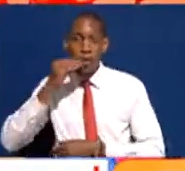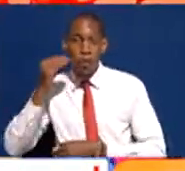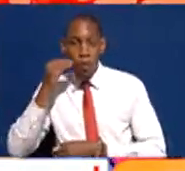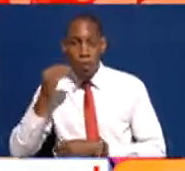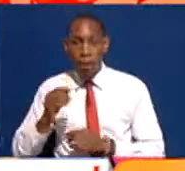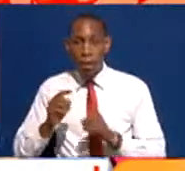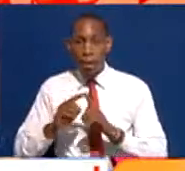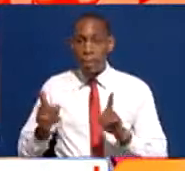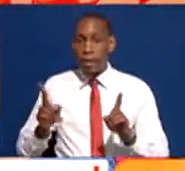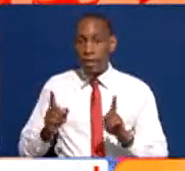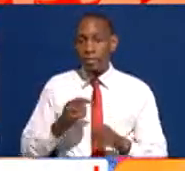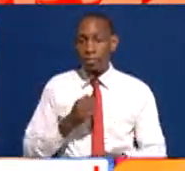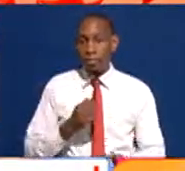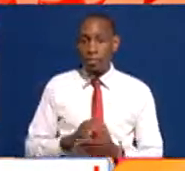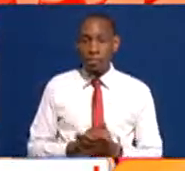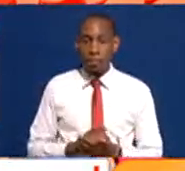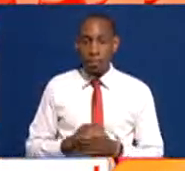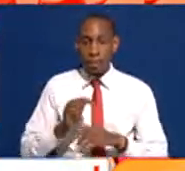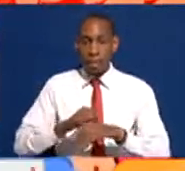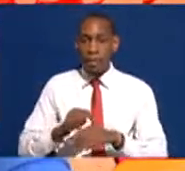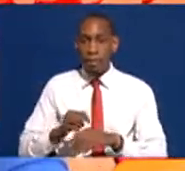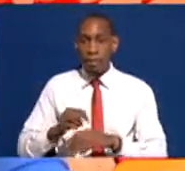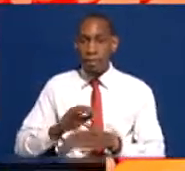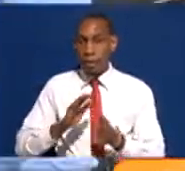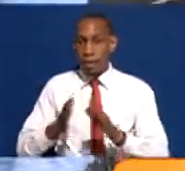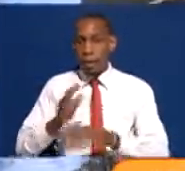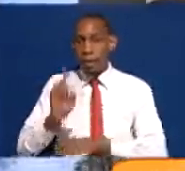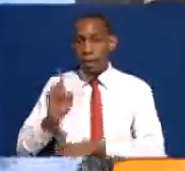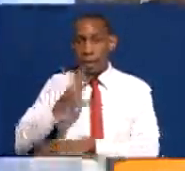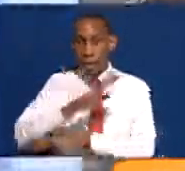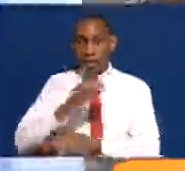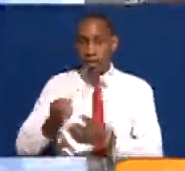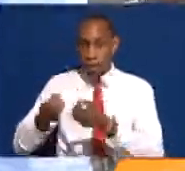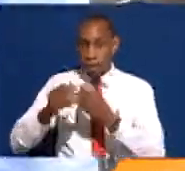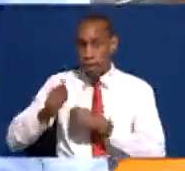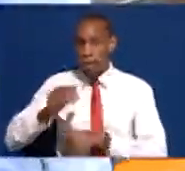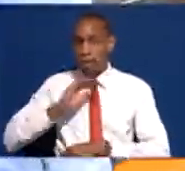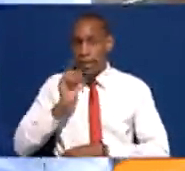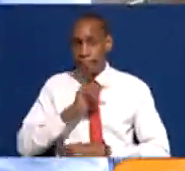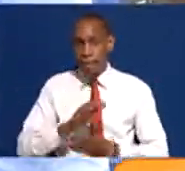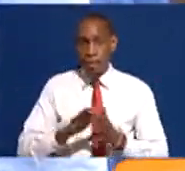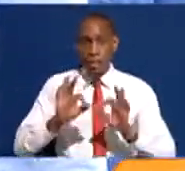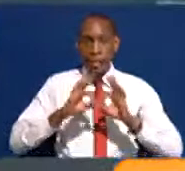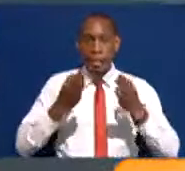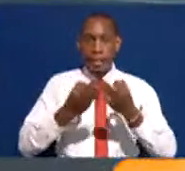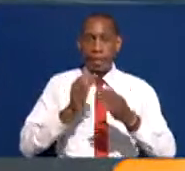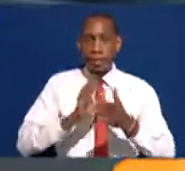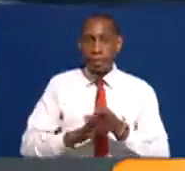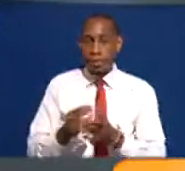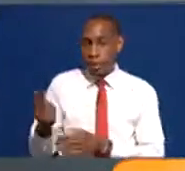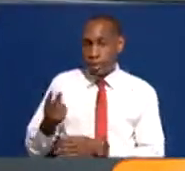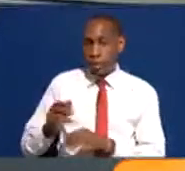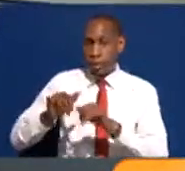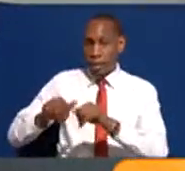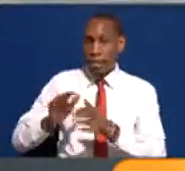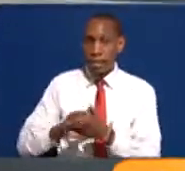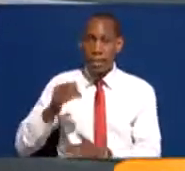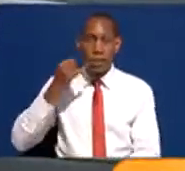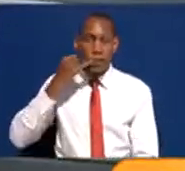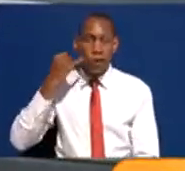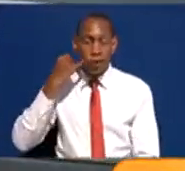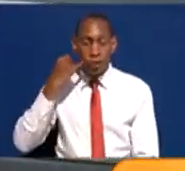Unfortunately, around one, ndio tumepata news kuhusu wao wengine. The family says the young couple living in Bahati, Nakuru,